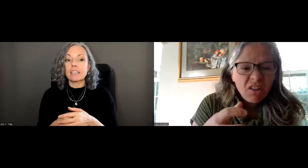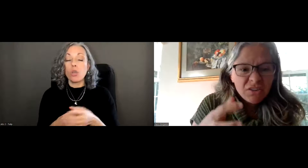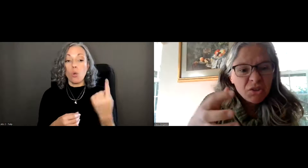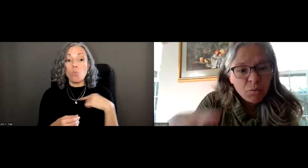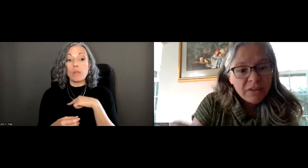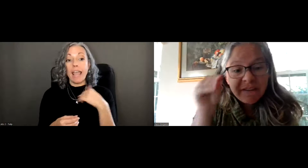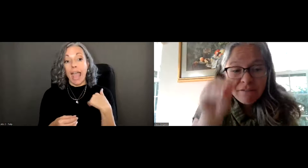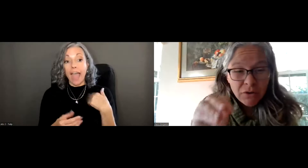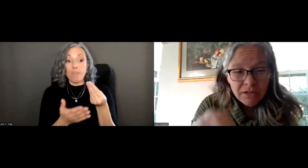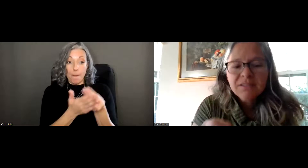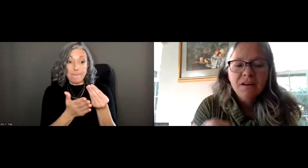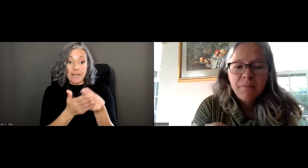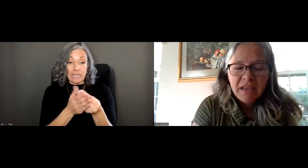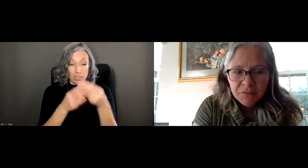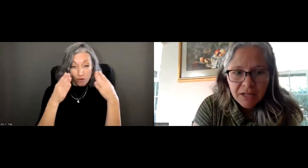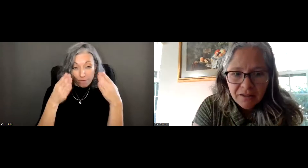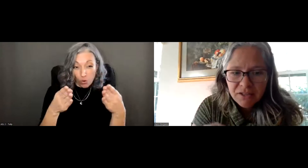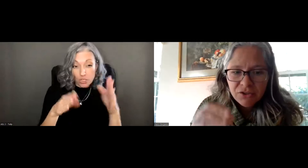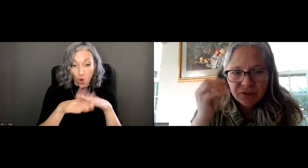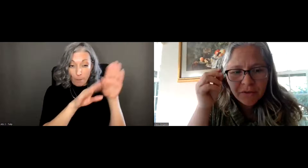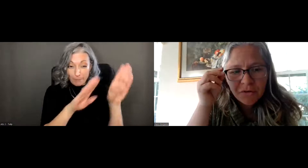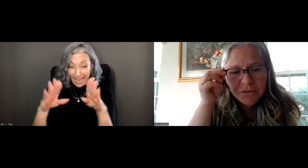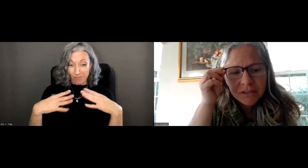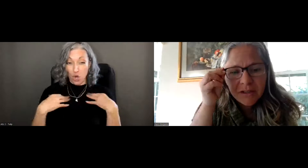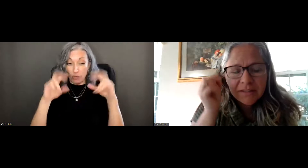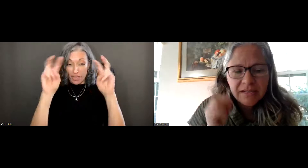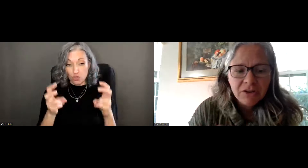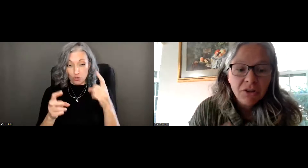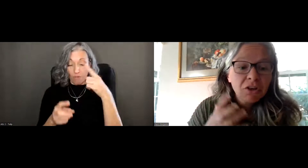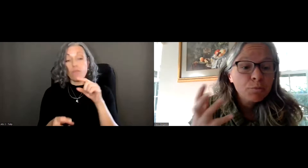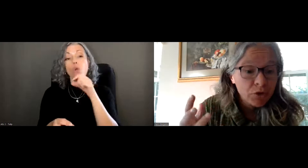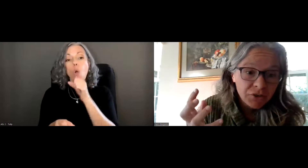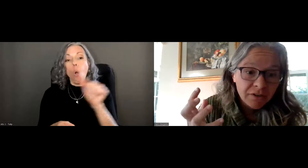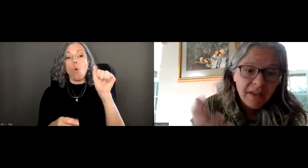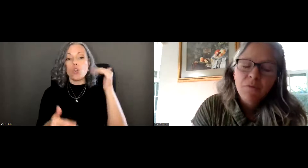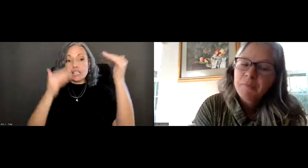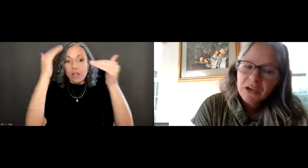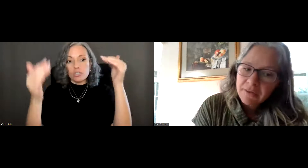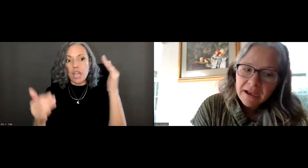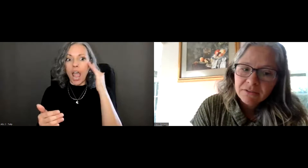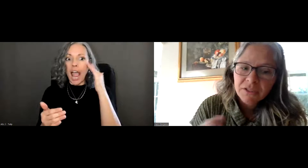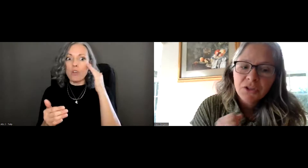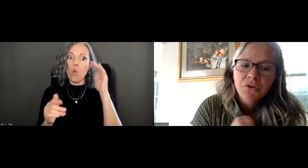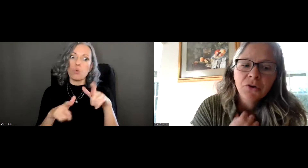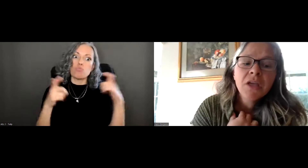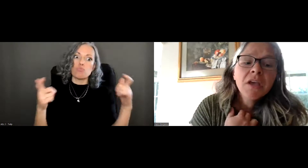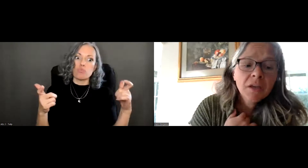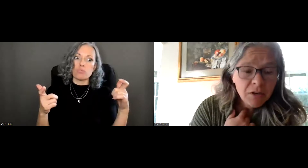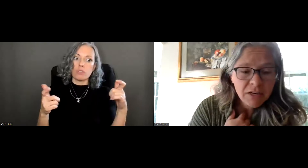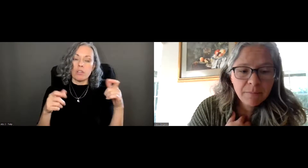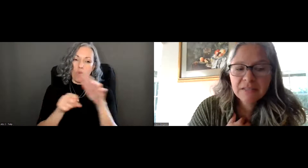those dollars to really focus on behavioral health issues for older adults. I know a large portion of that will be going out to